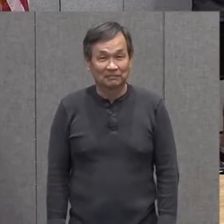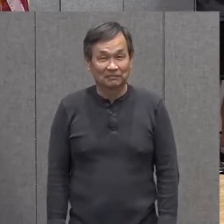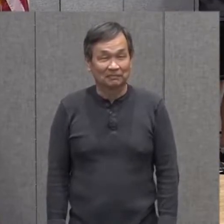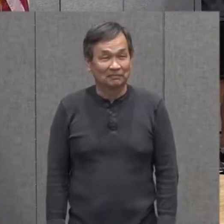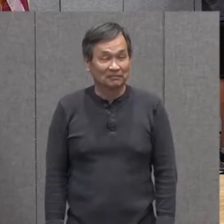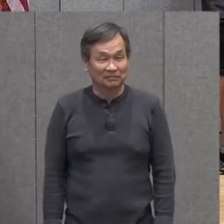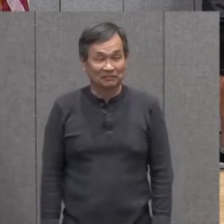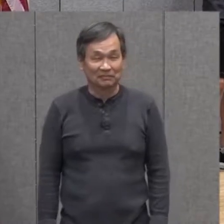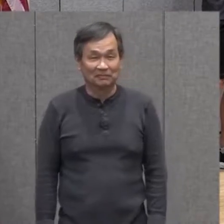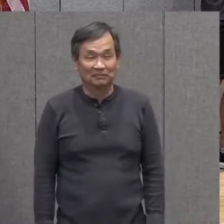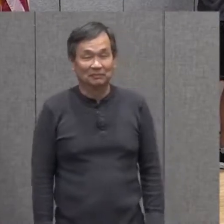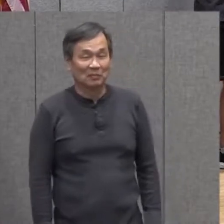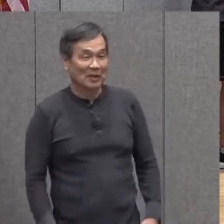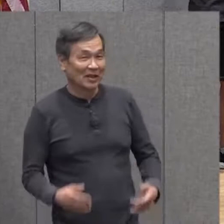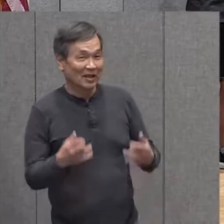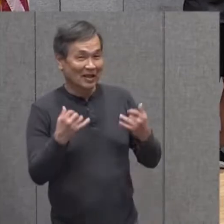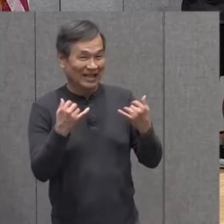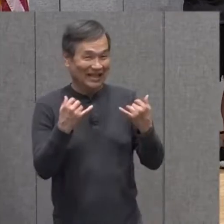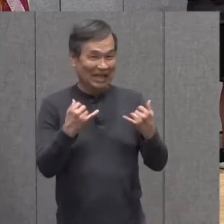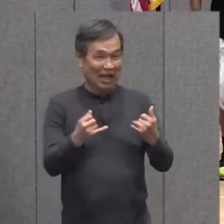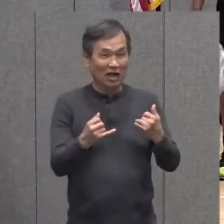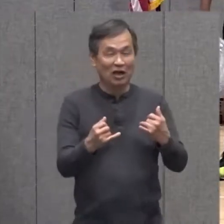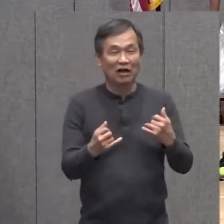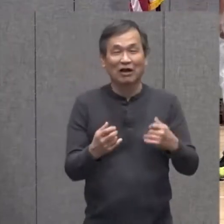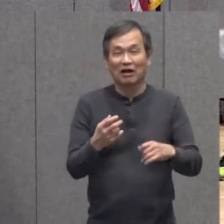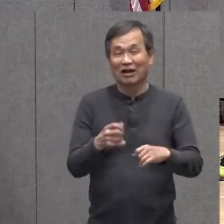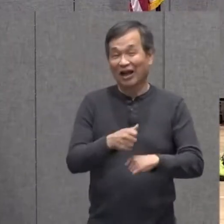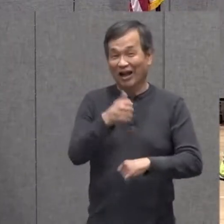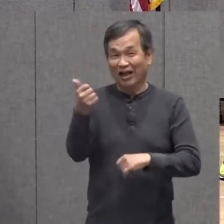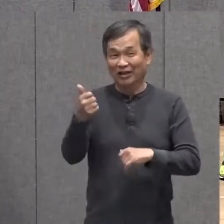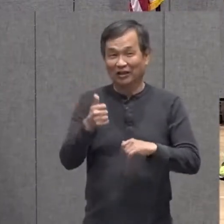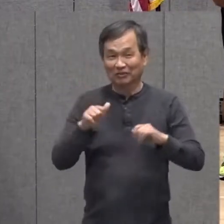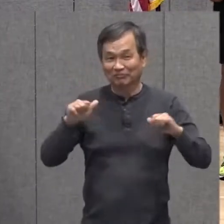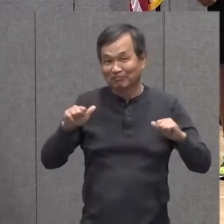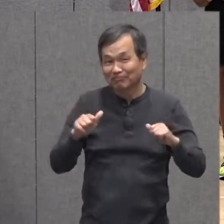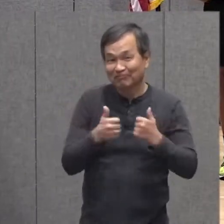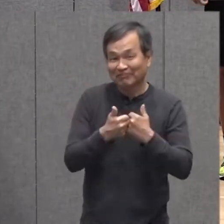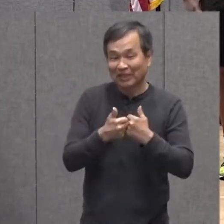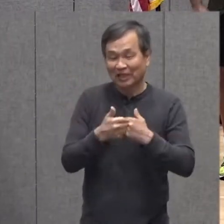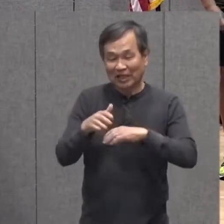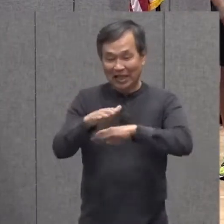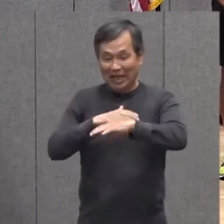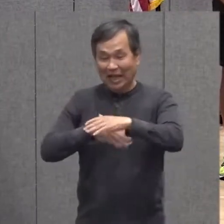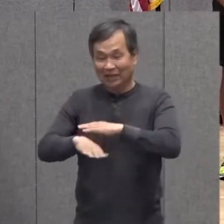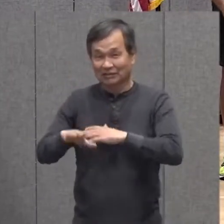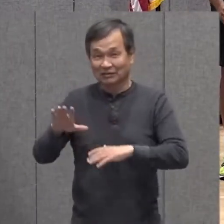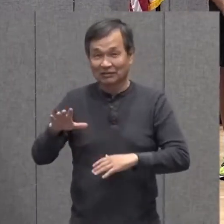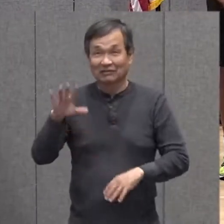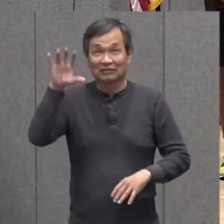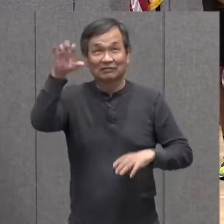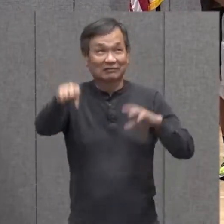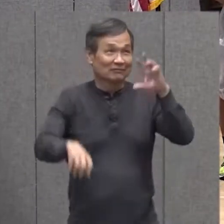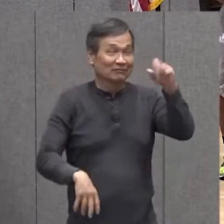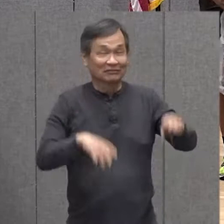All right, let's try another little challenge here. We've been catching with our hands. Why don't we try catching with different